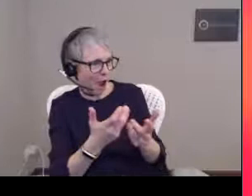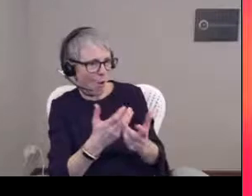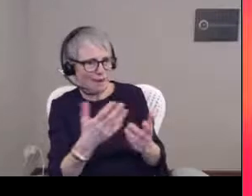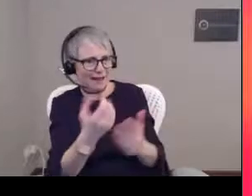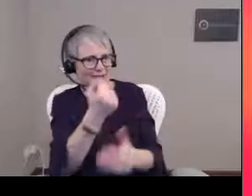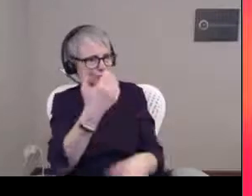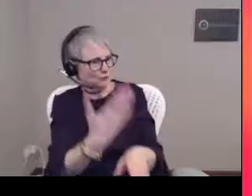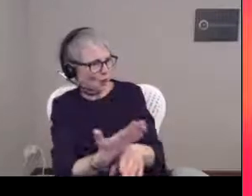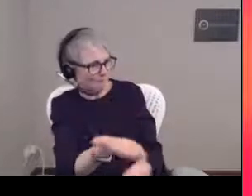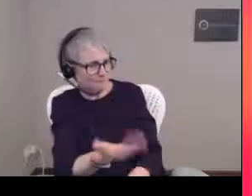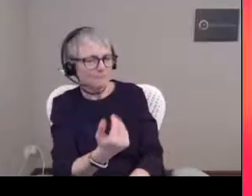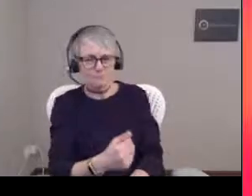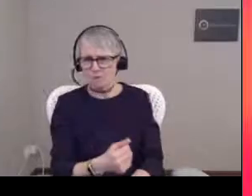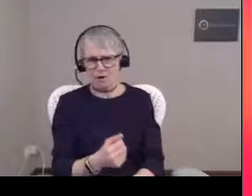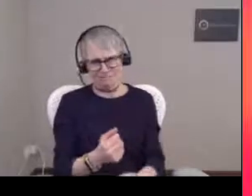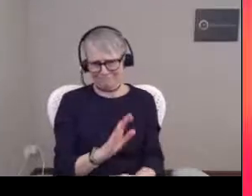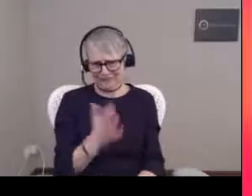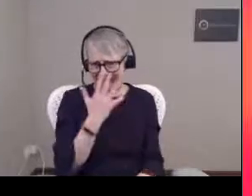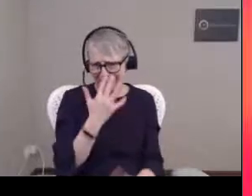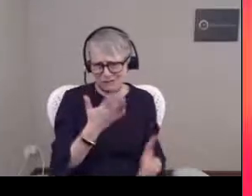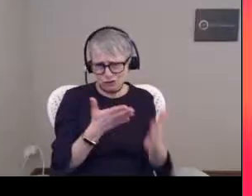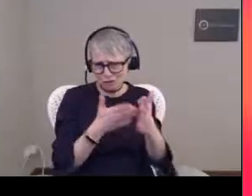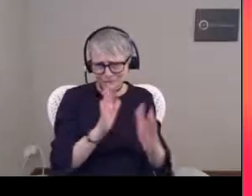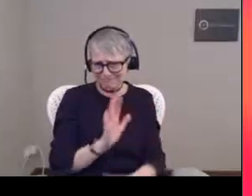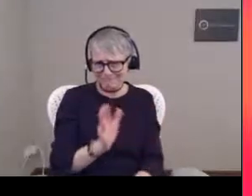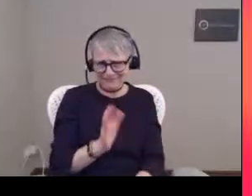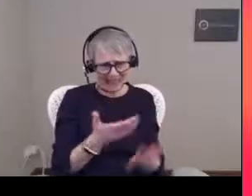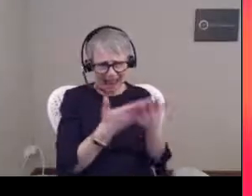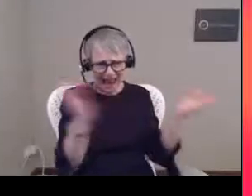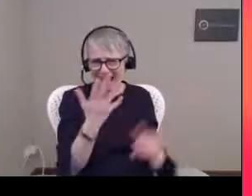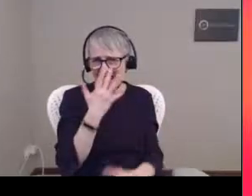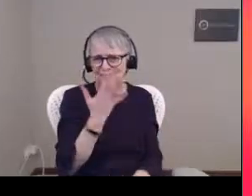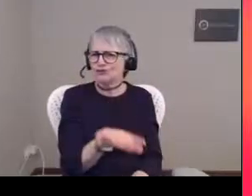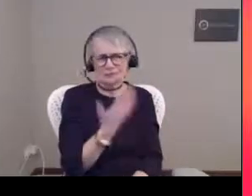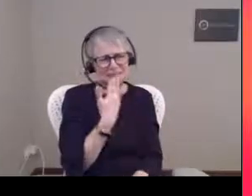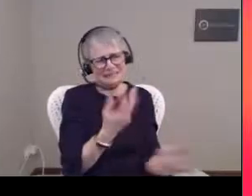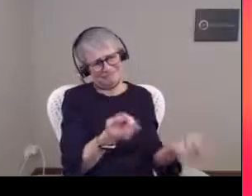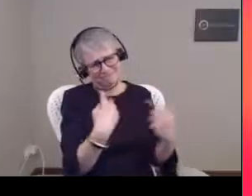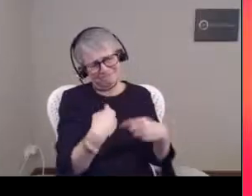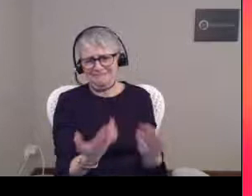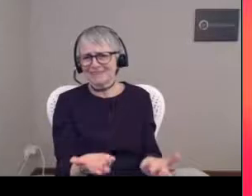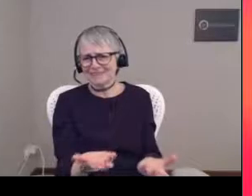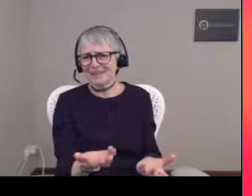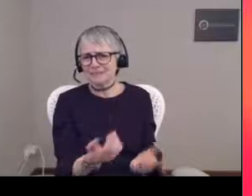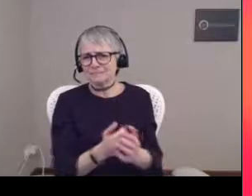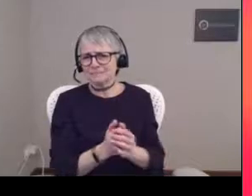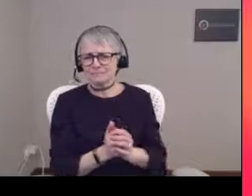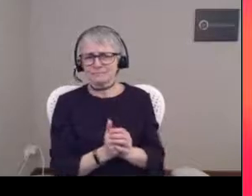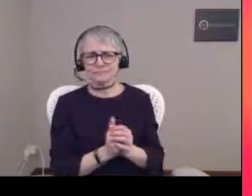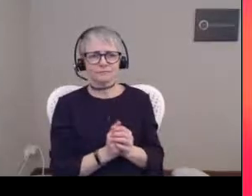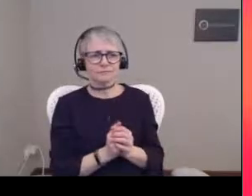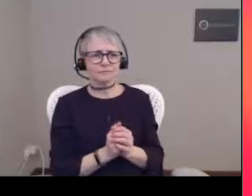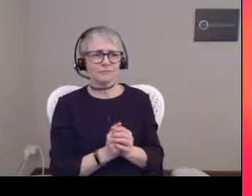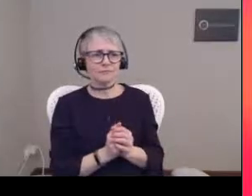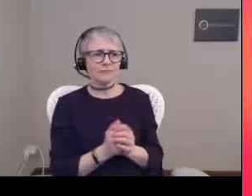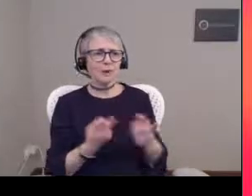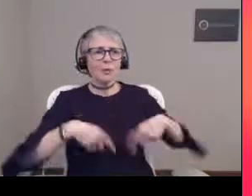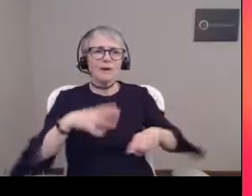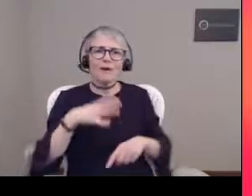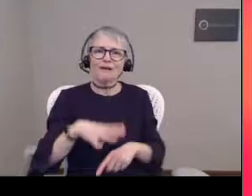are open to everybody. Okay, so if you want to apply, please do. We want to see as much talent as